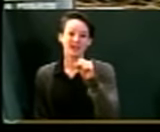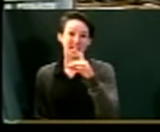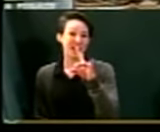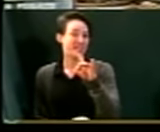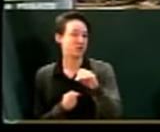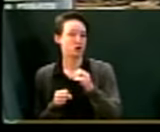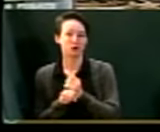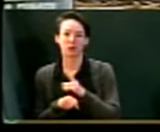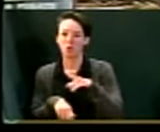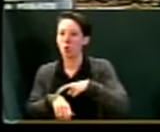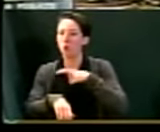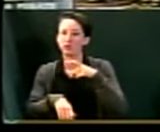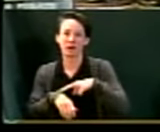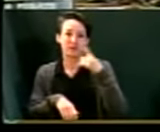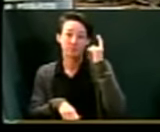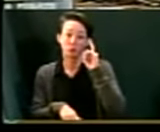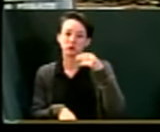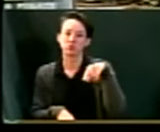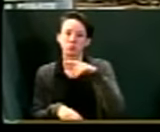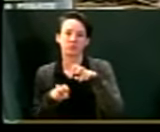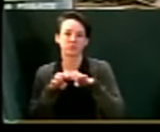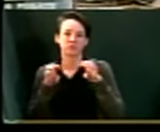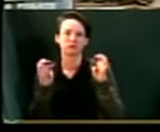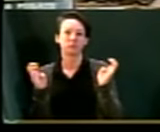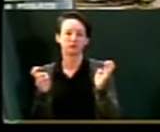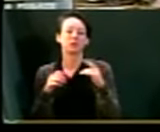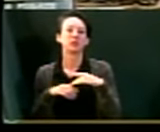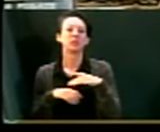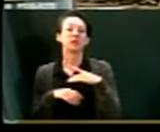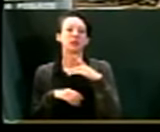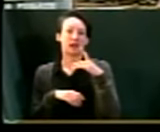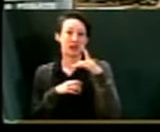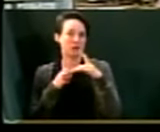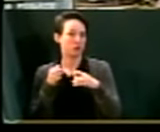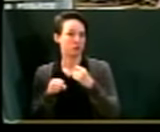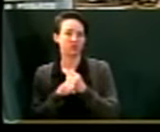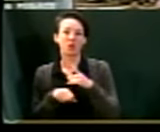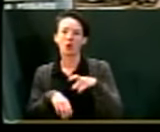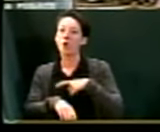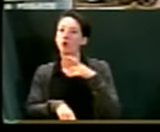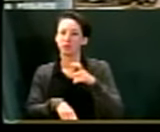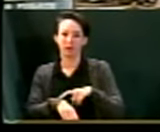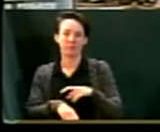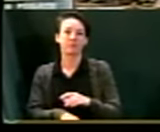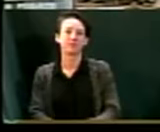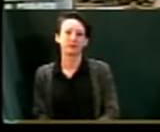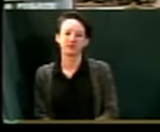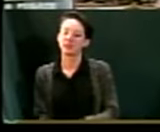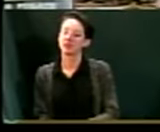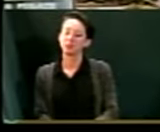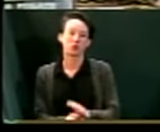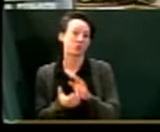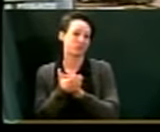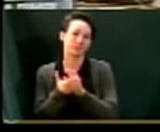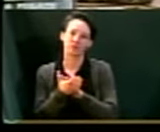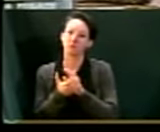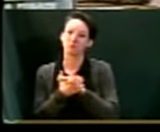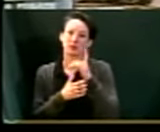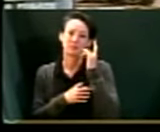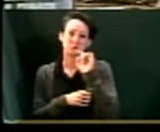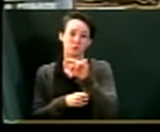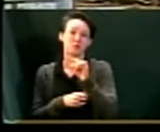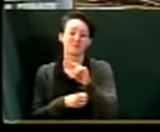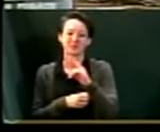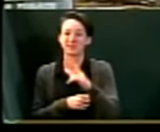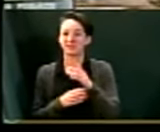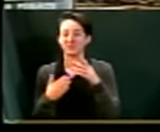is a long time for those of you who've been on this board for 8 years. I'm a long time. So kudos to you for making